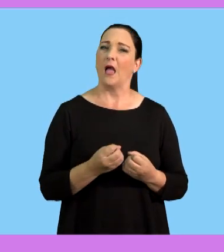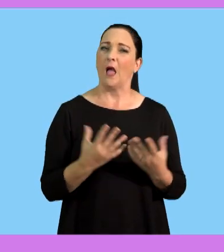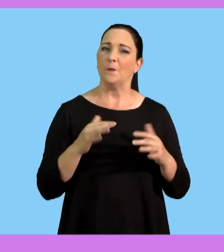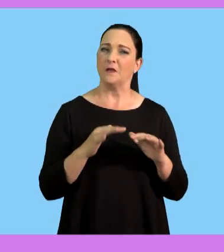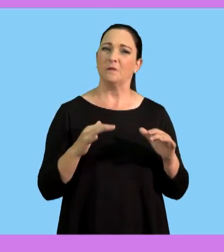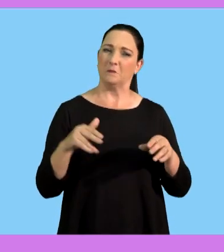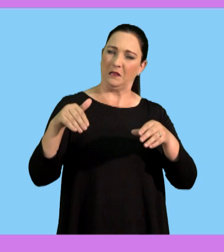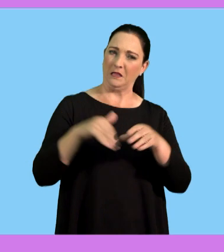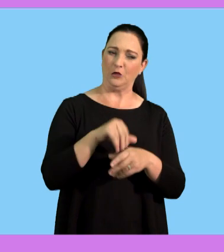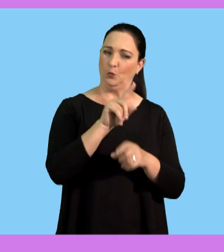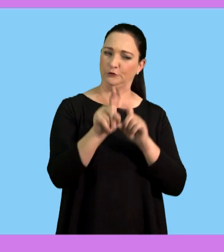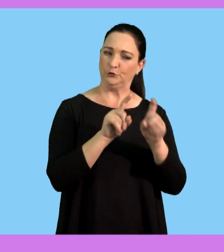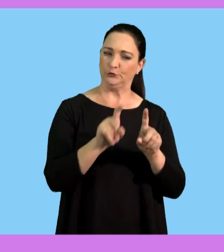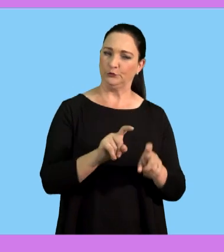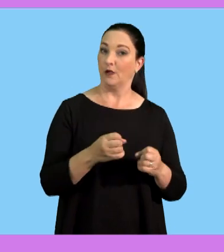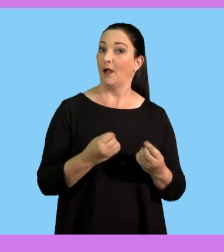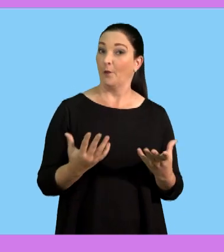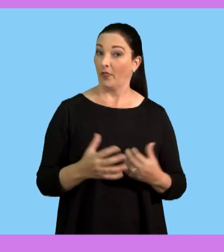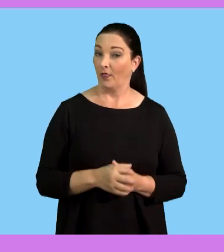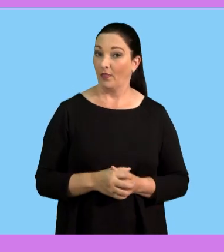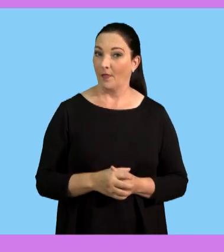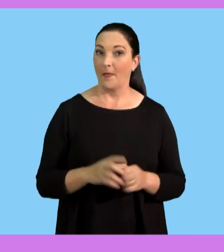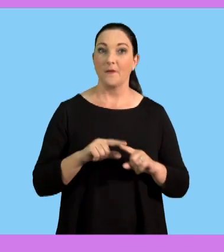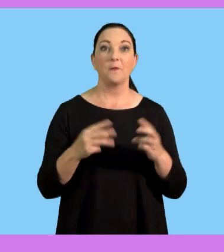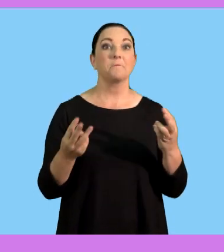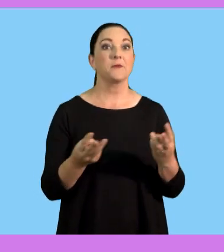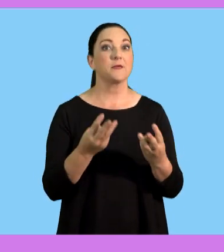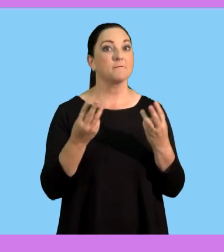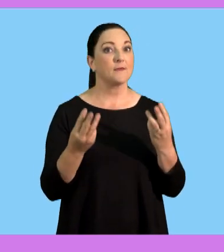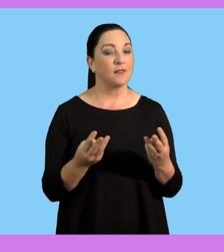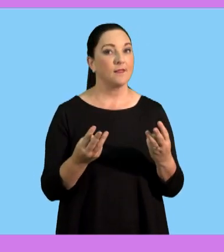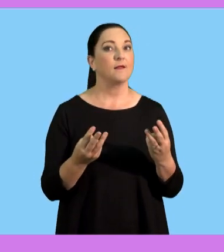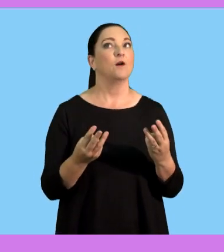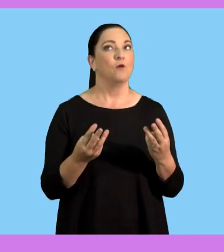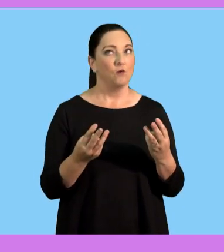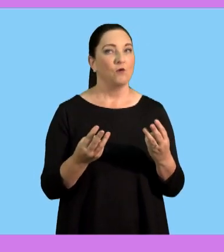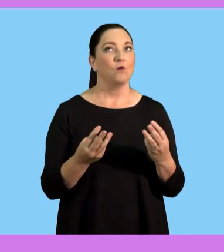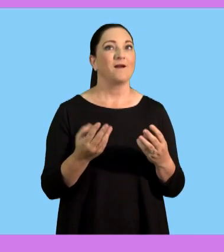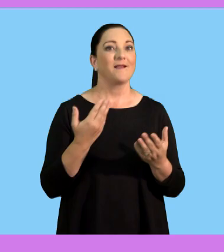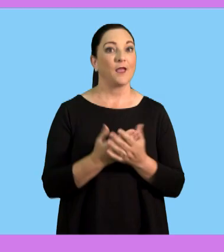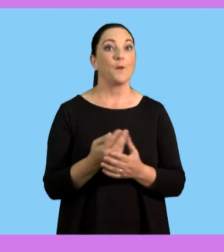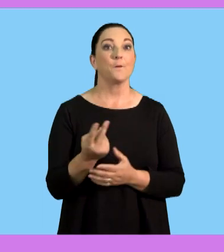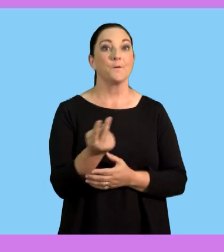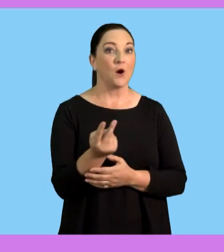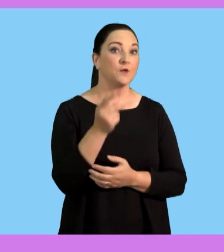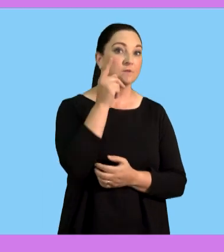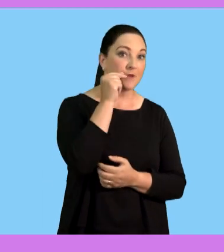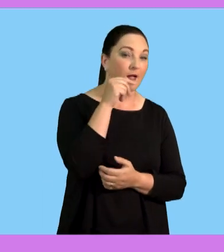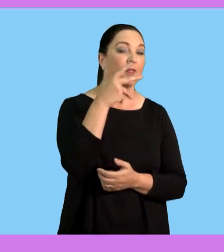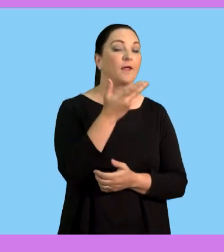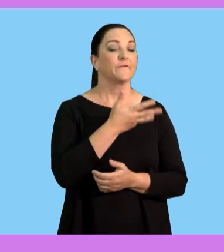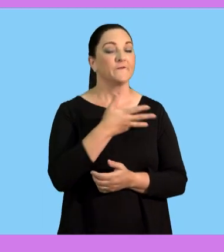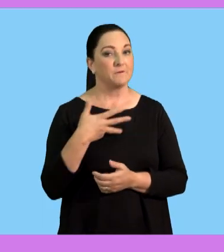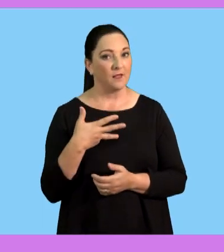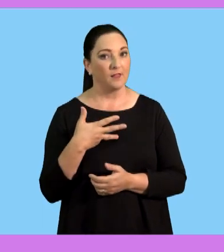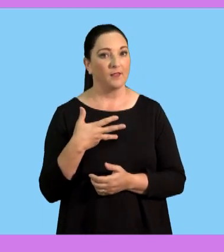people were surveyed? So remember now, I'm referring to people. So that means it includes male and females. So